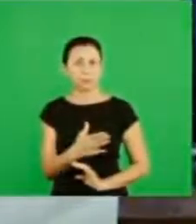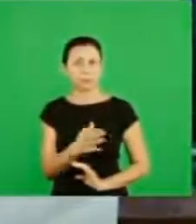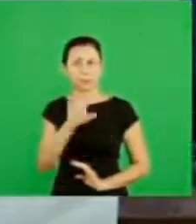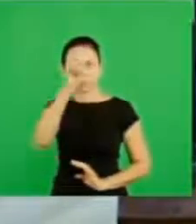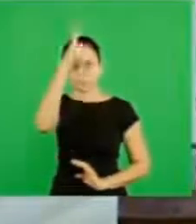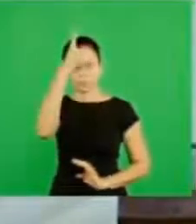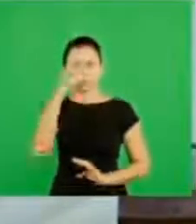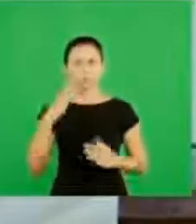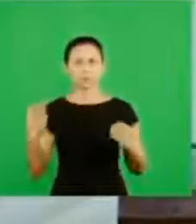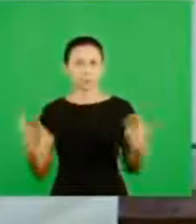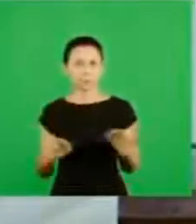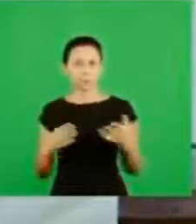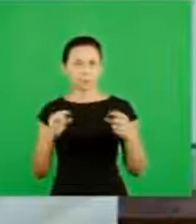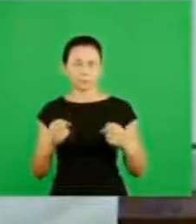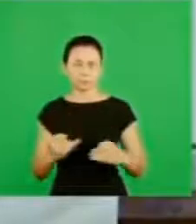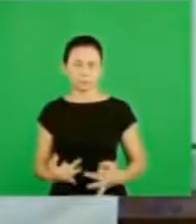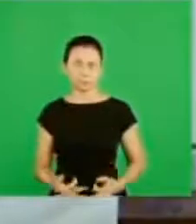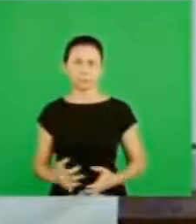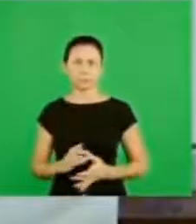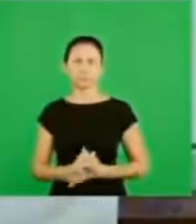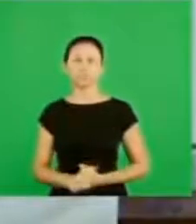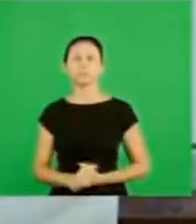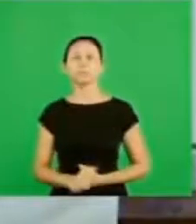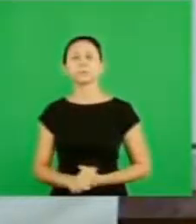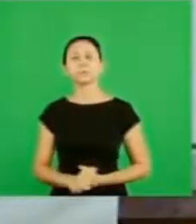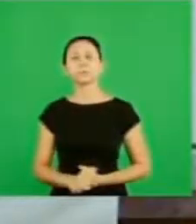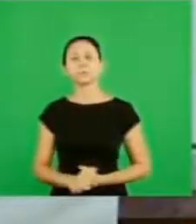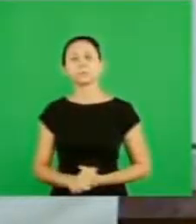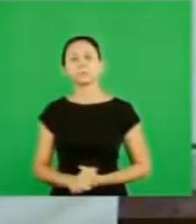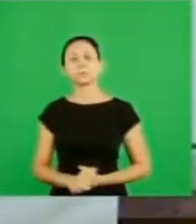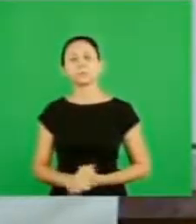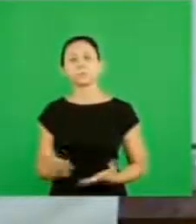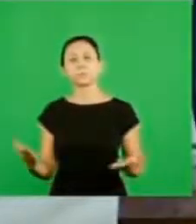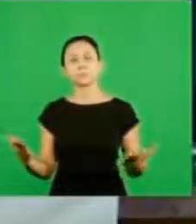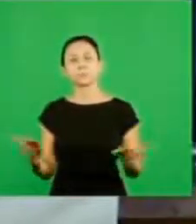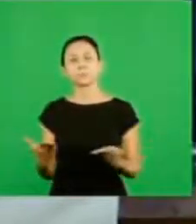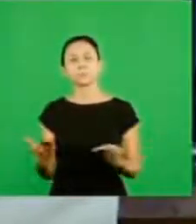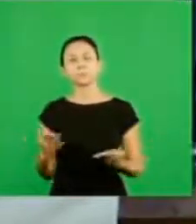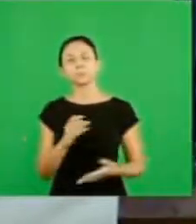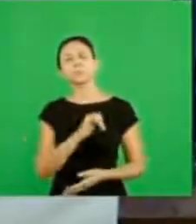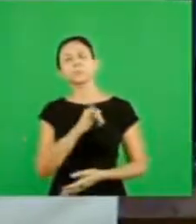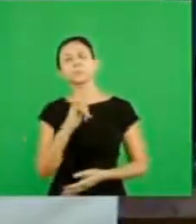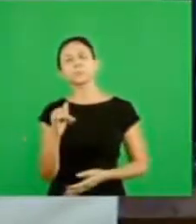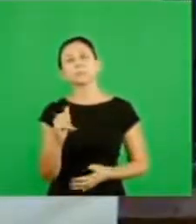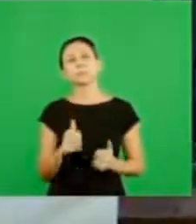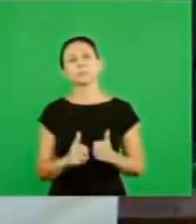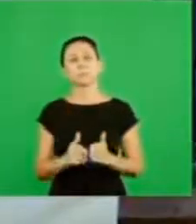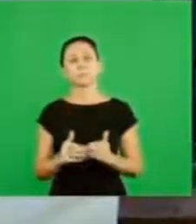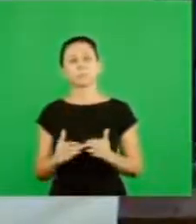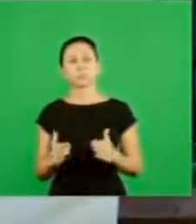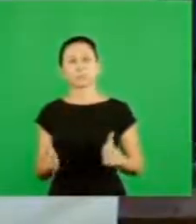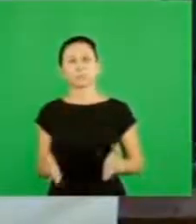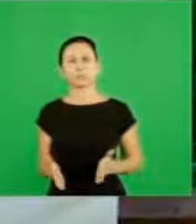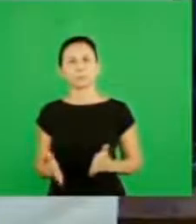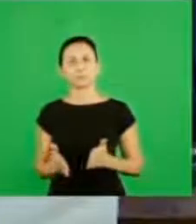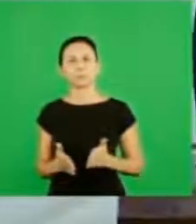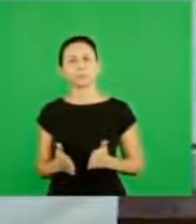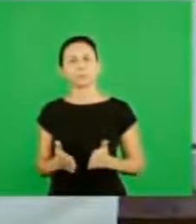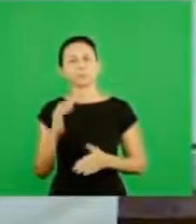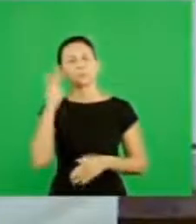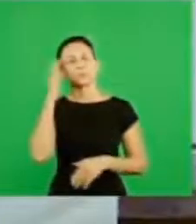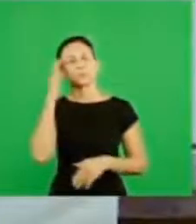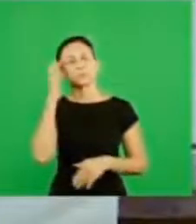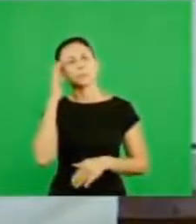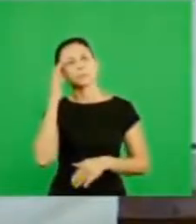a modernist theology started to occur, and this is what is our case now. And we're going to speak now